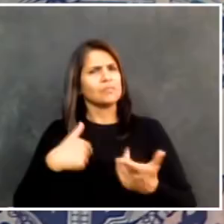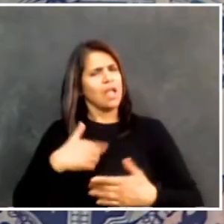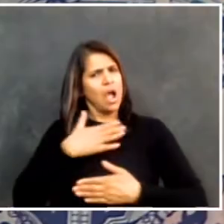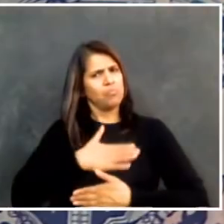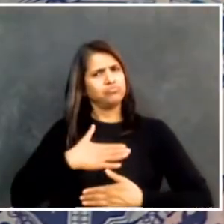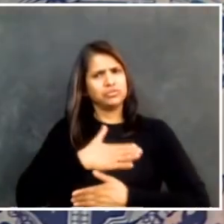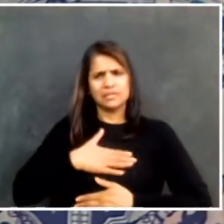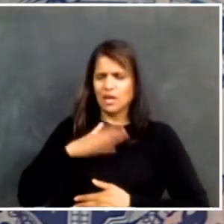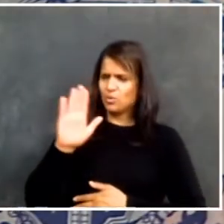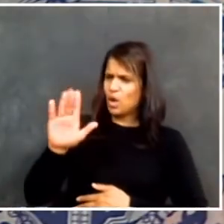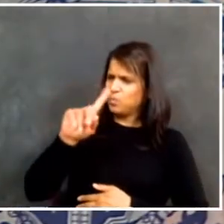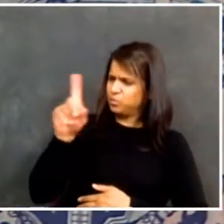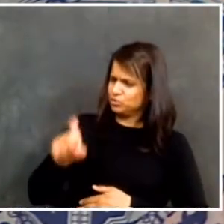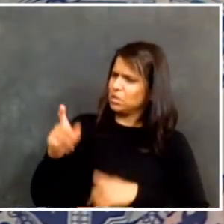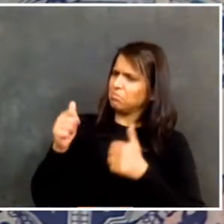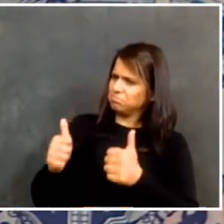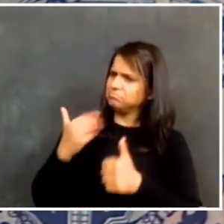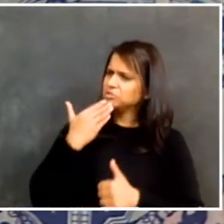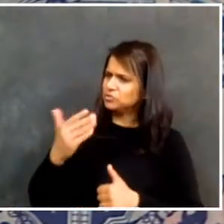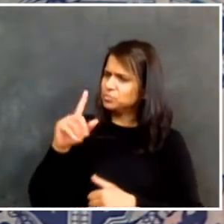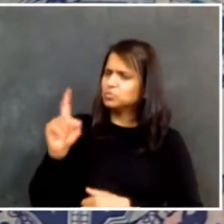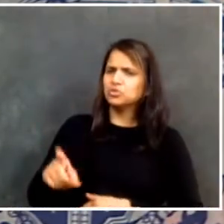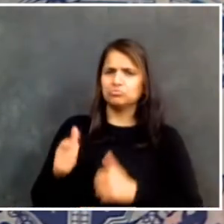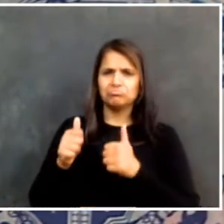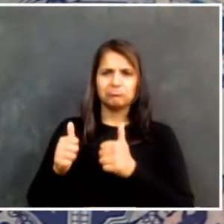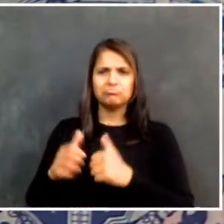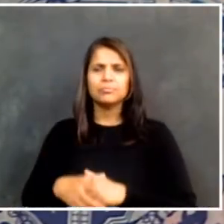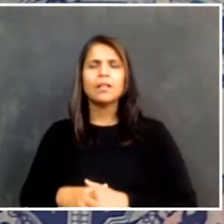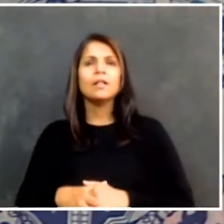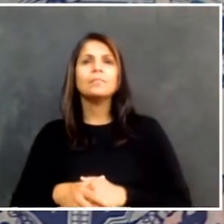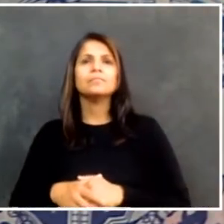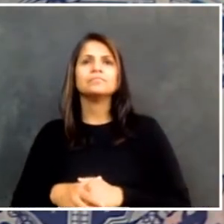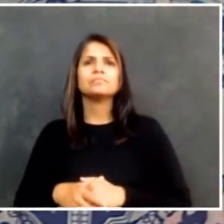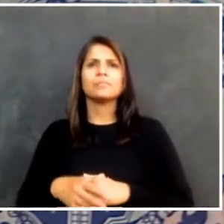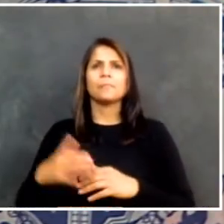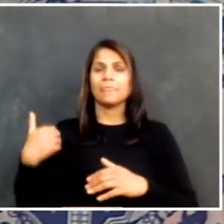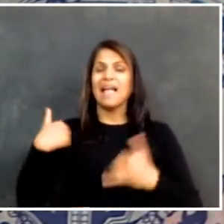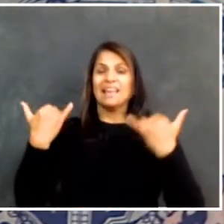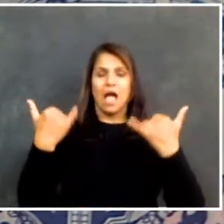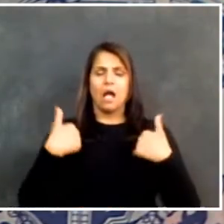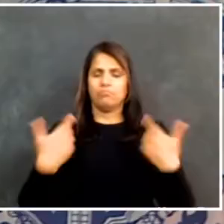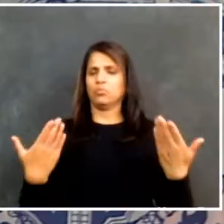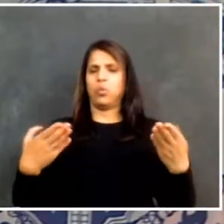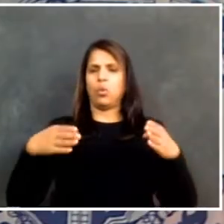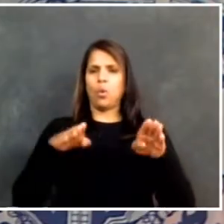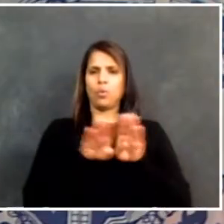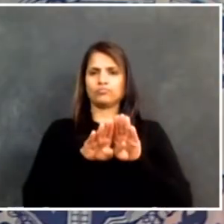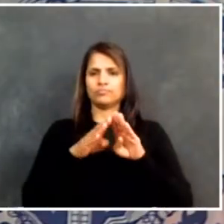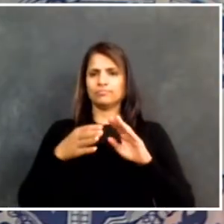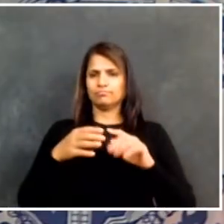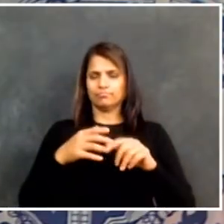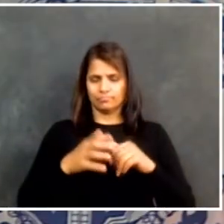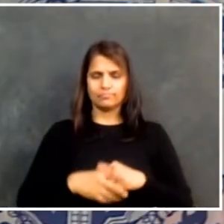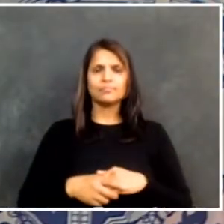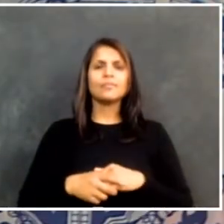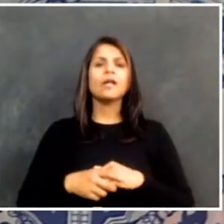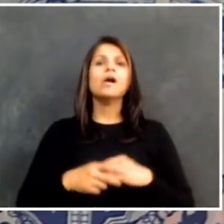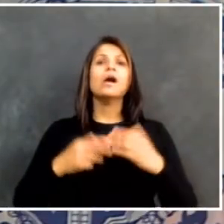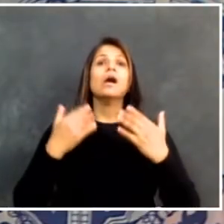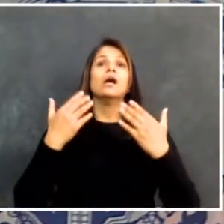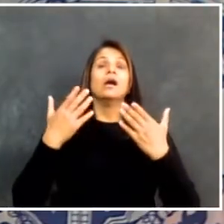I'll just finish with this. In these extraordinarily challenging